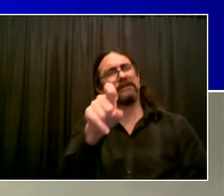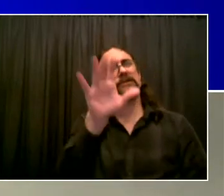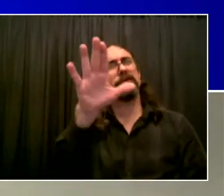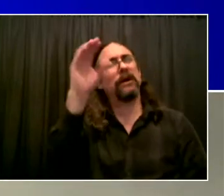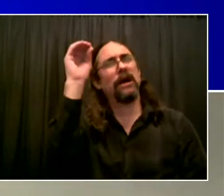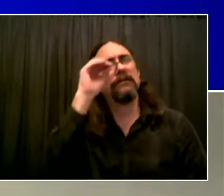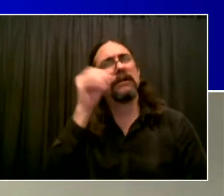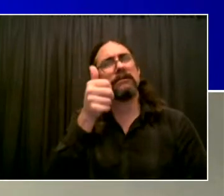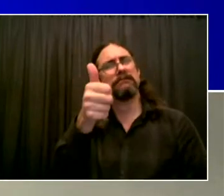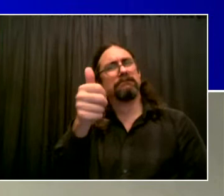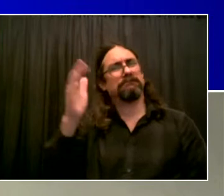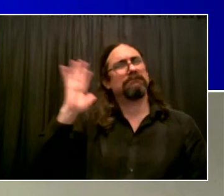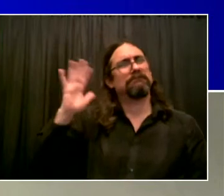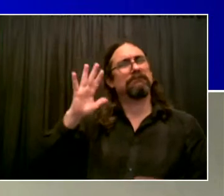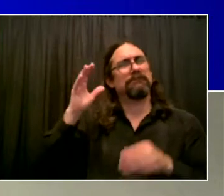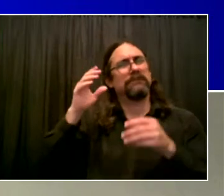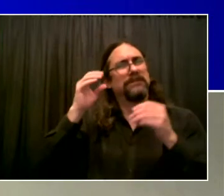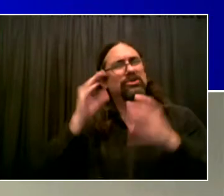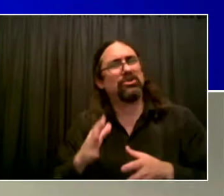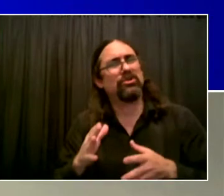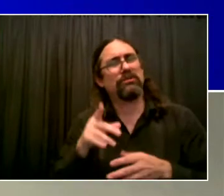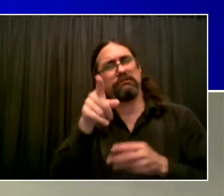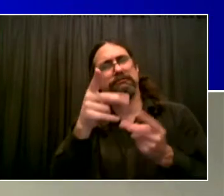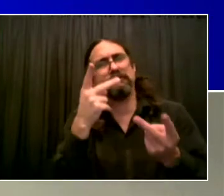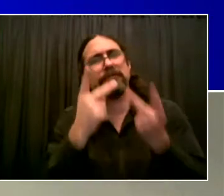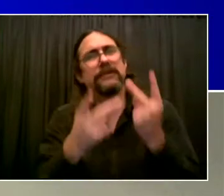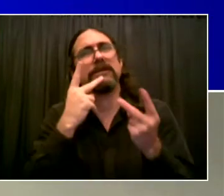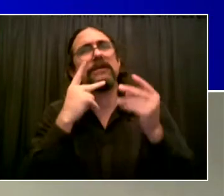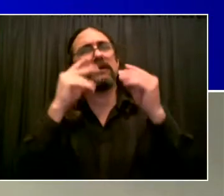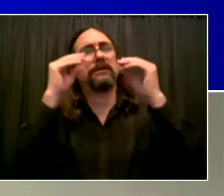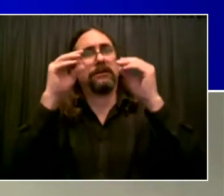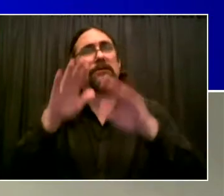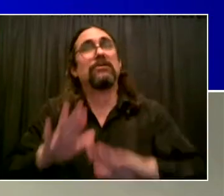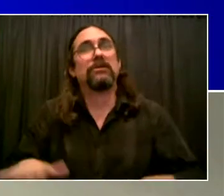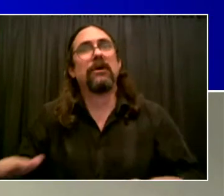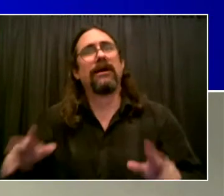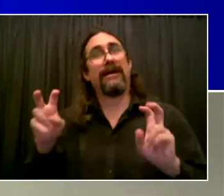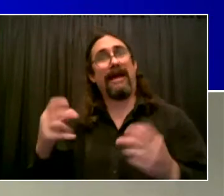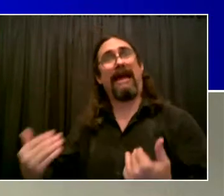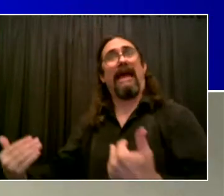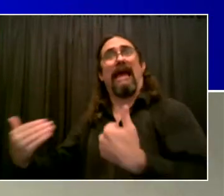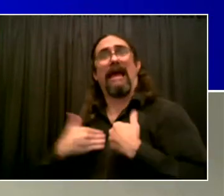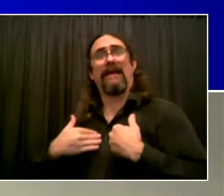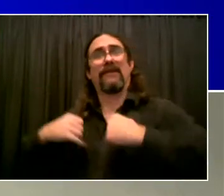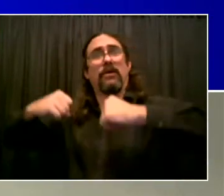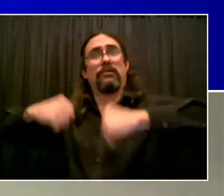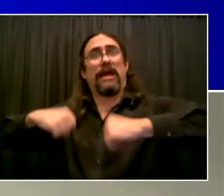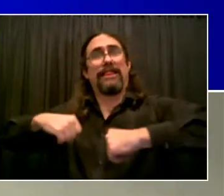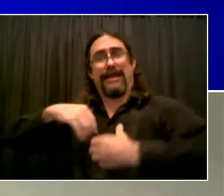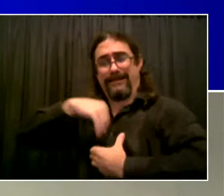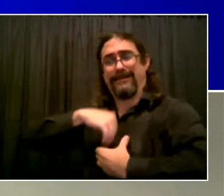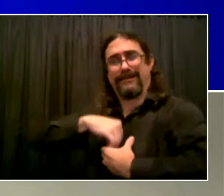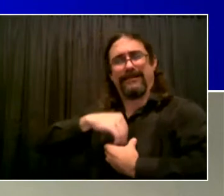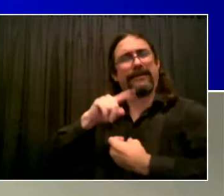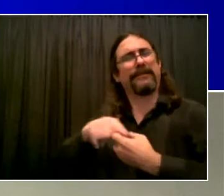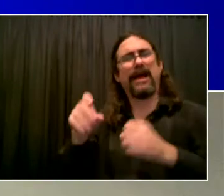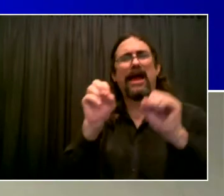ability but weren't getting the same kind of opportunity as some others. Talk about what you think we need to do going forward.